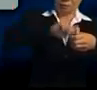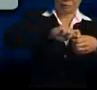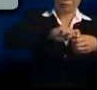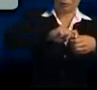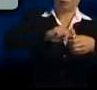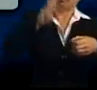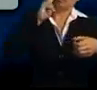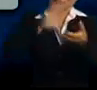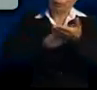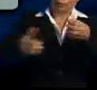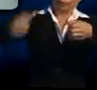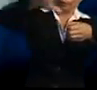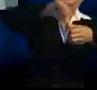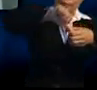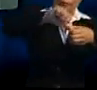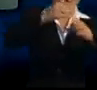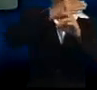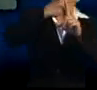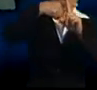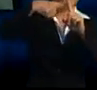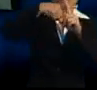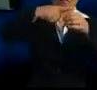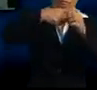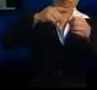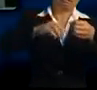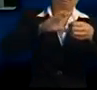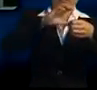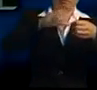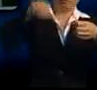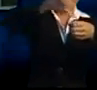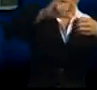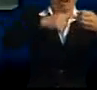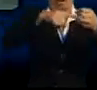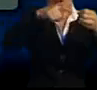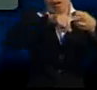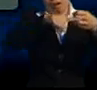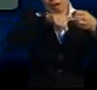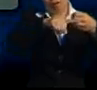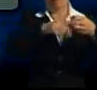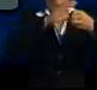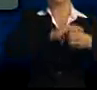Add distilled water about half full and shake it vigorously.